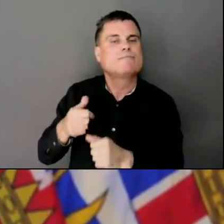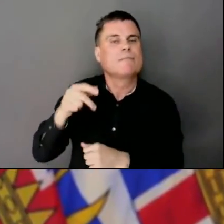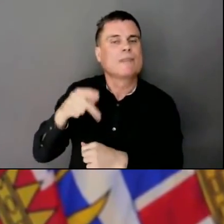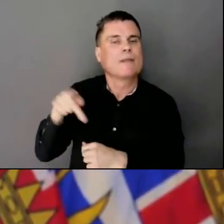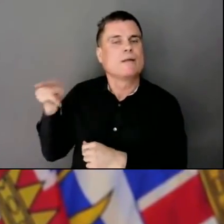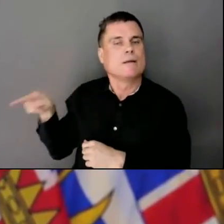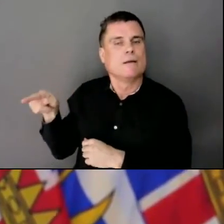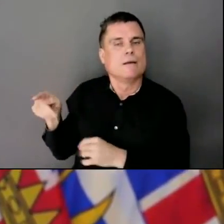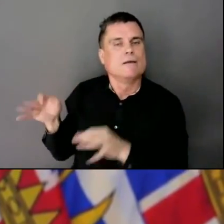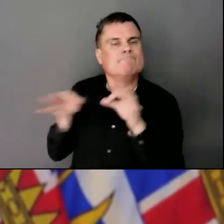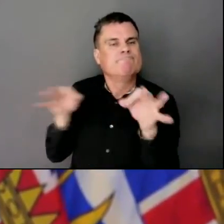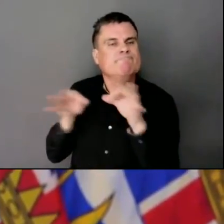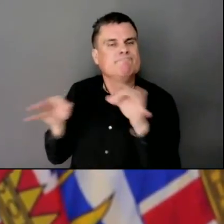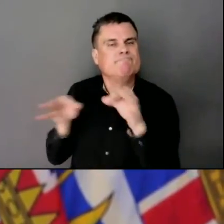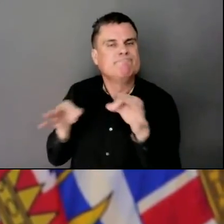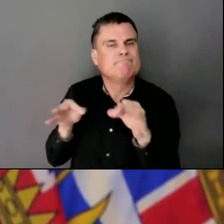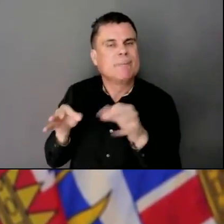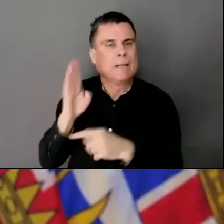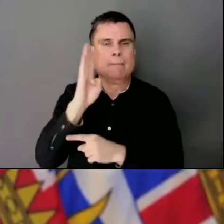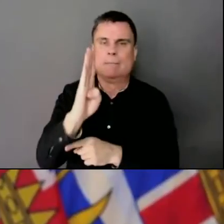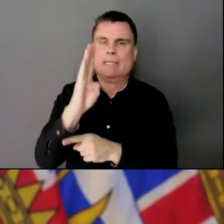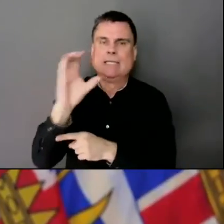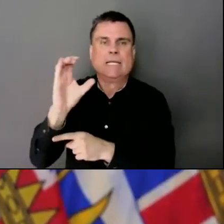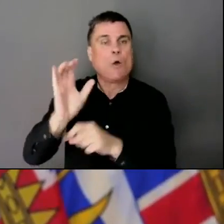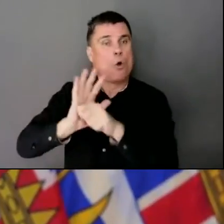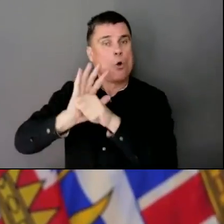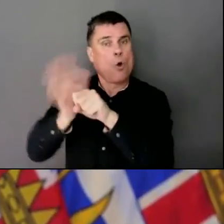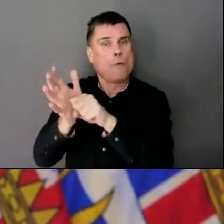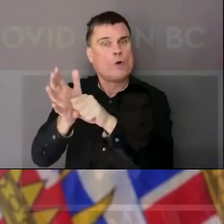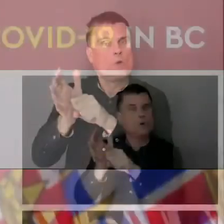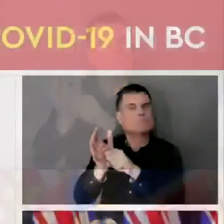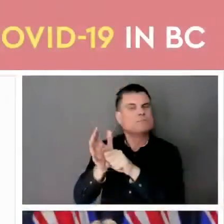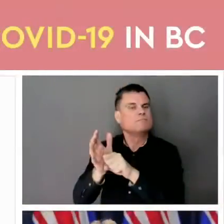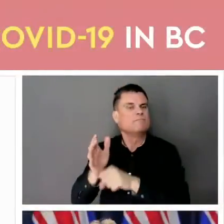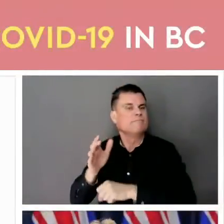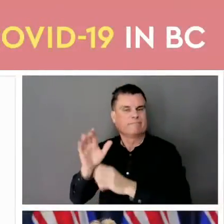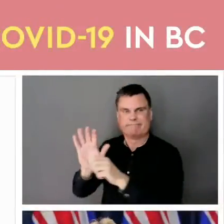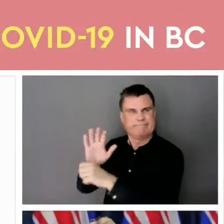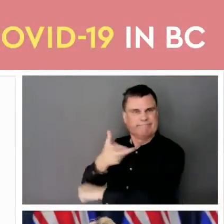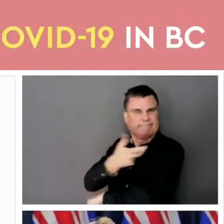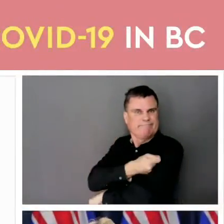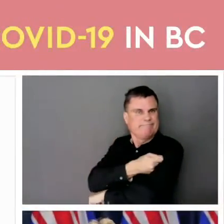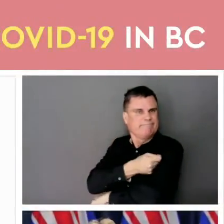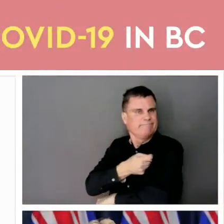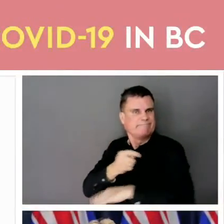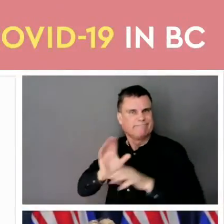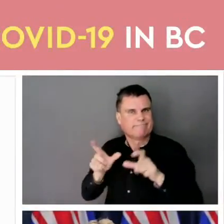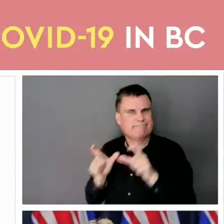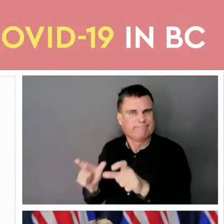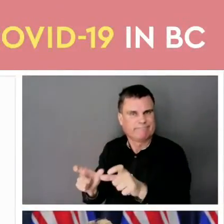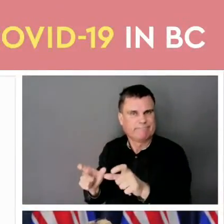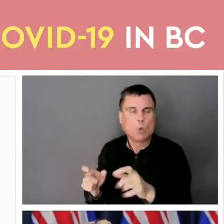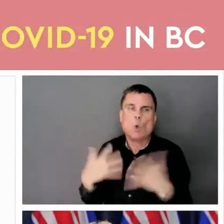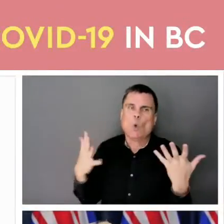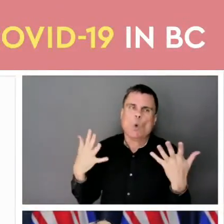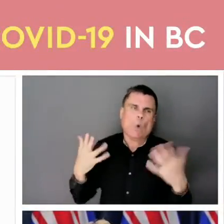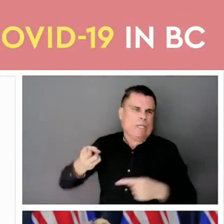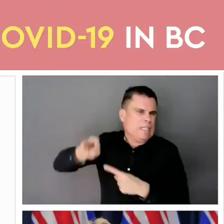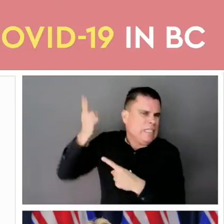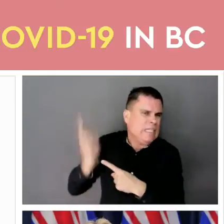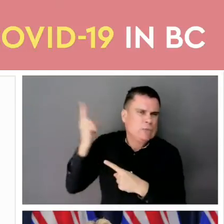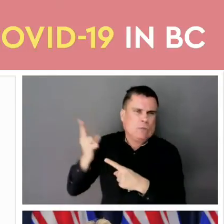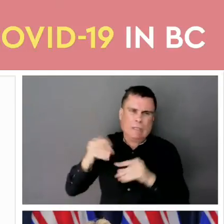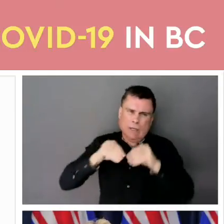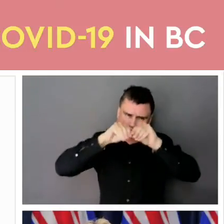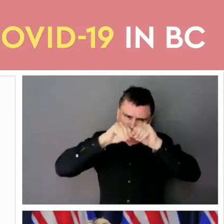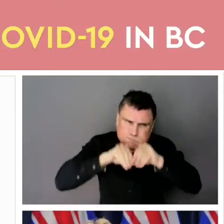BC's COVID-19 immunization plan, our strategy to roll out what is the largest immunization program in our history. Today we'll